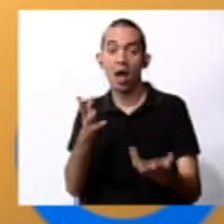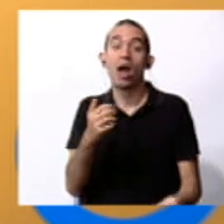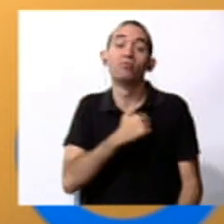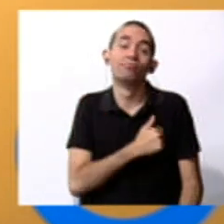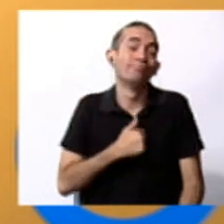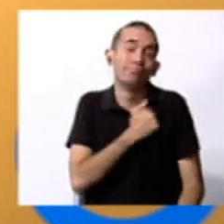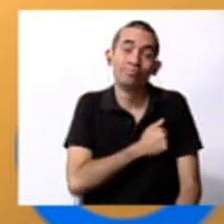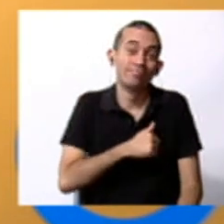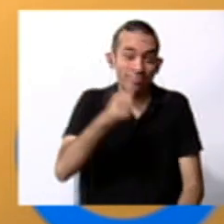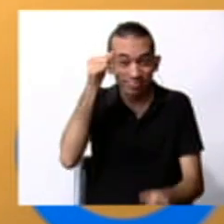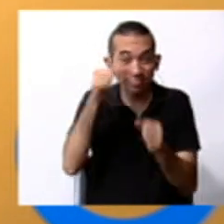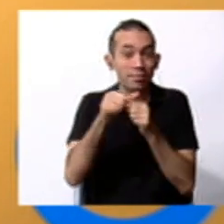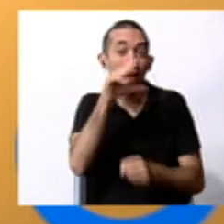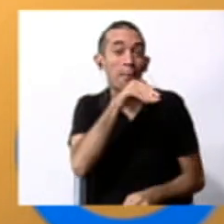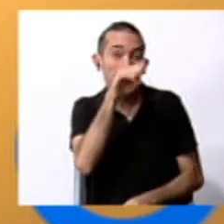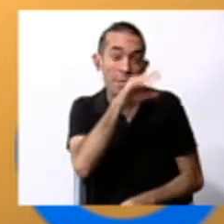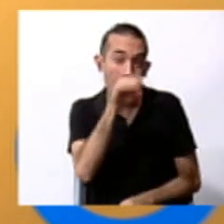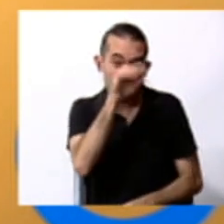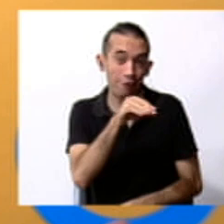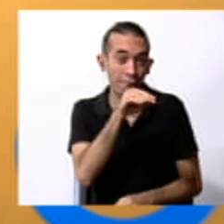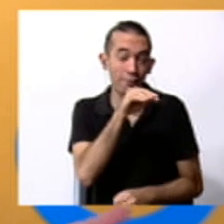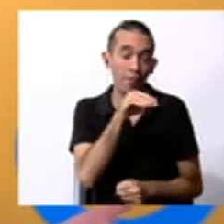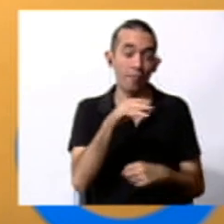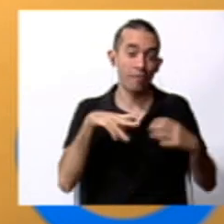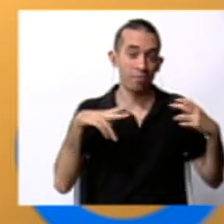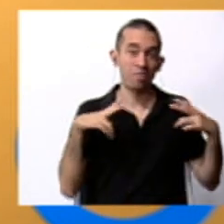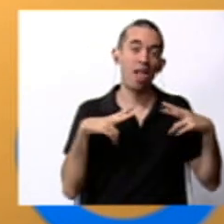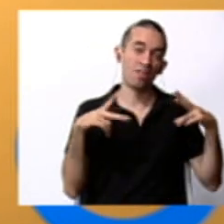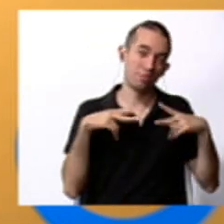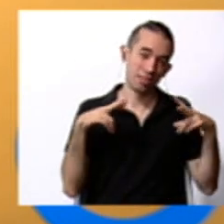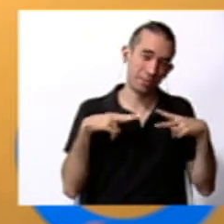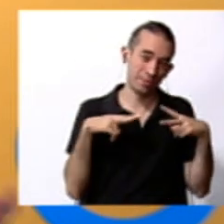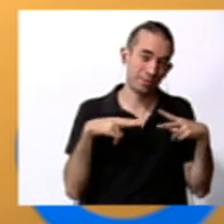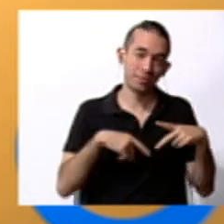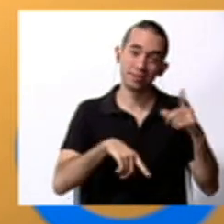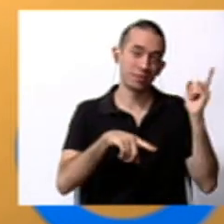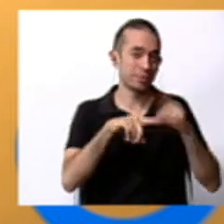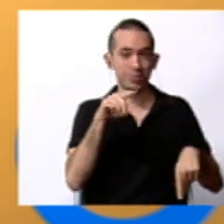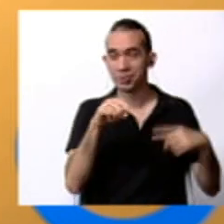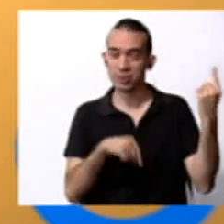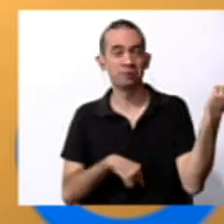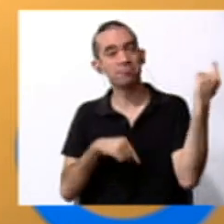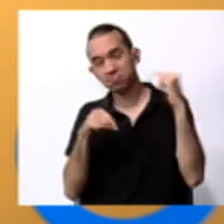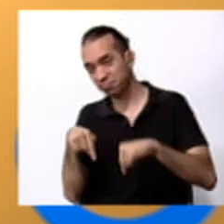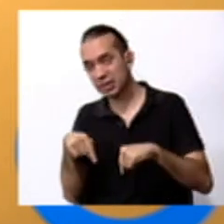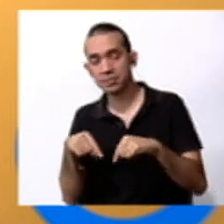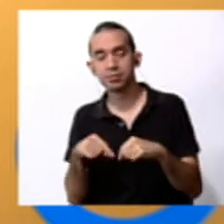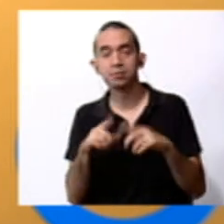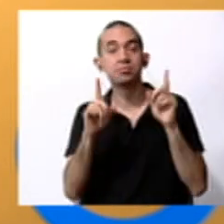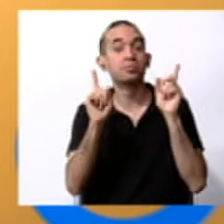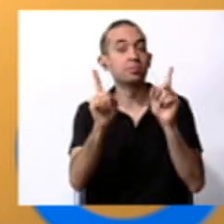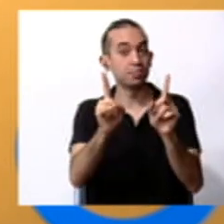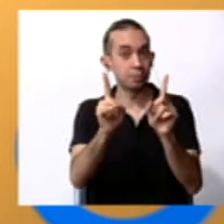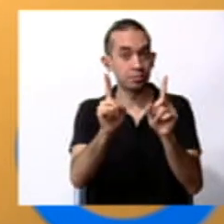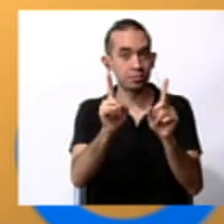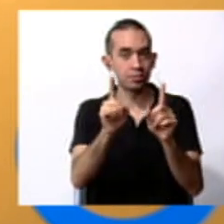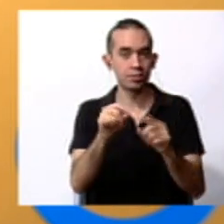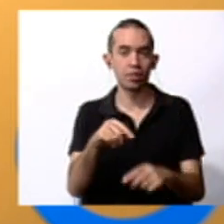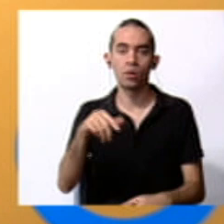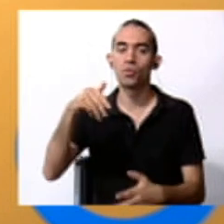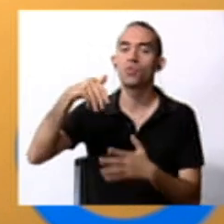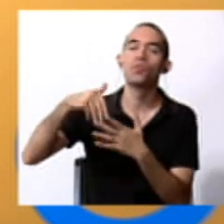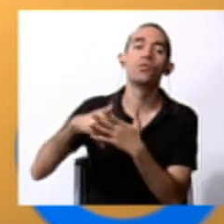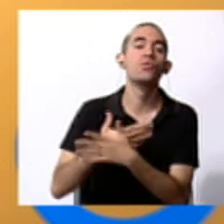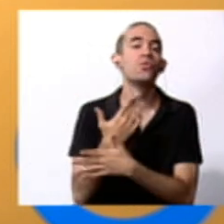Chuli is on vacation. She couldn't come today, but we have a